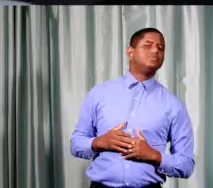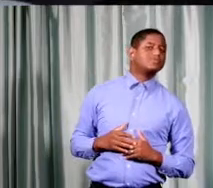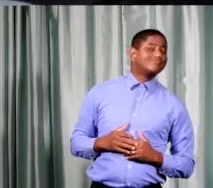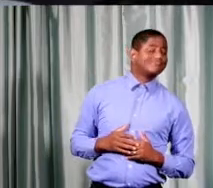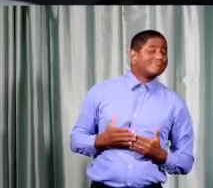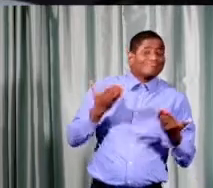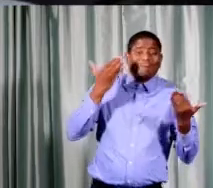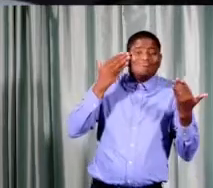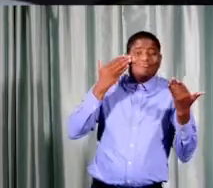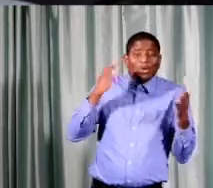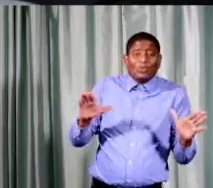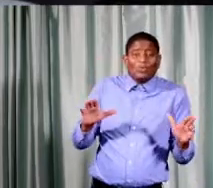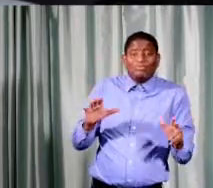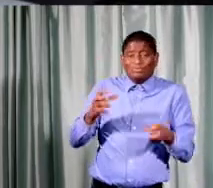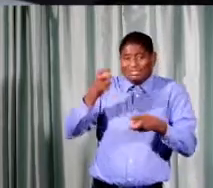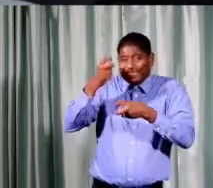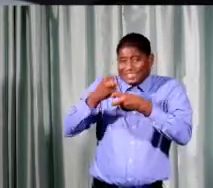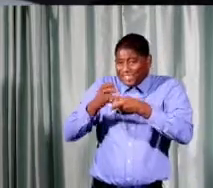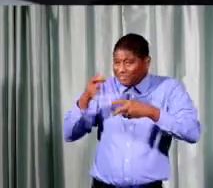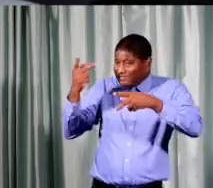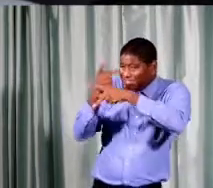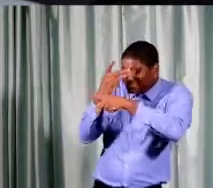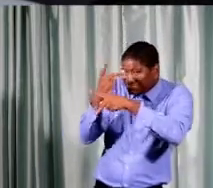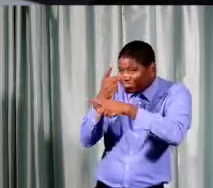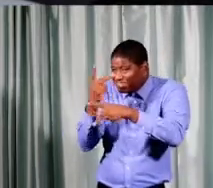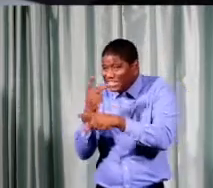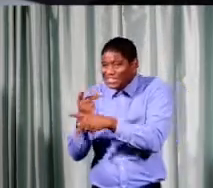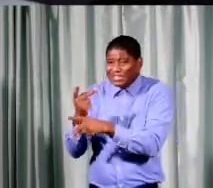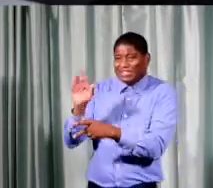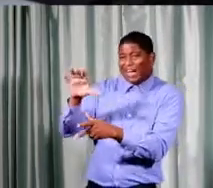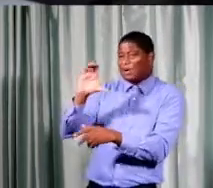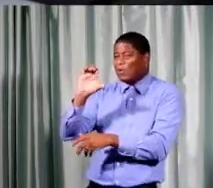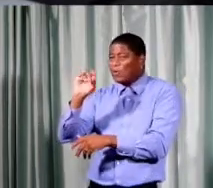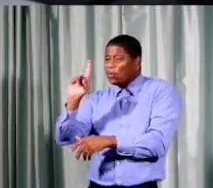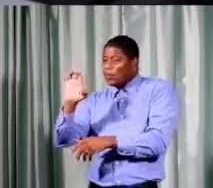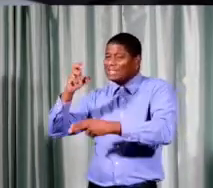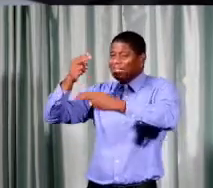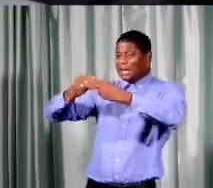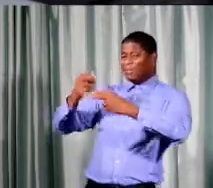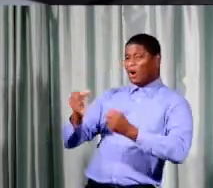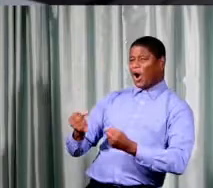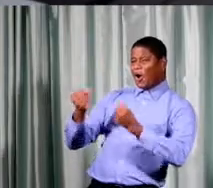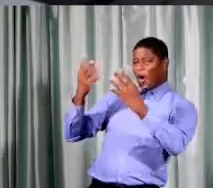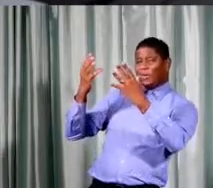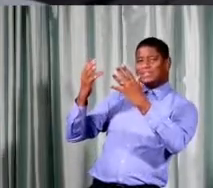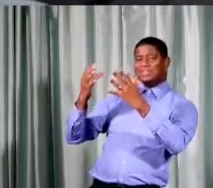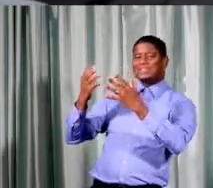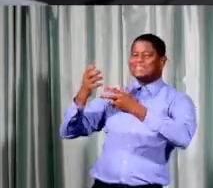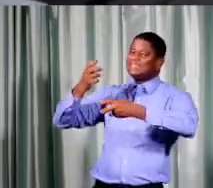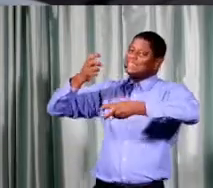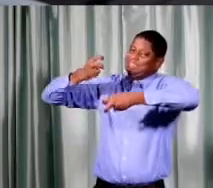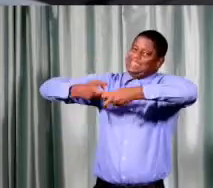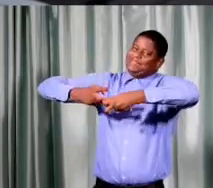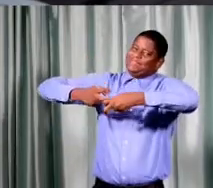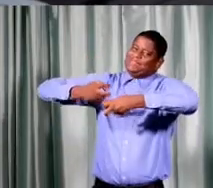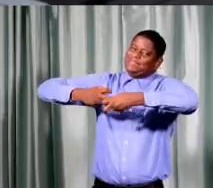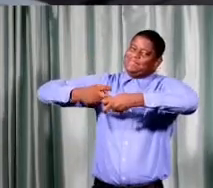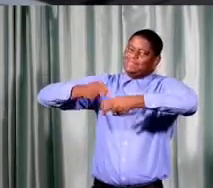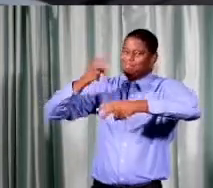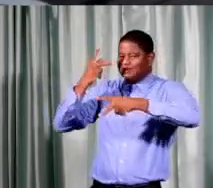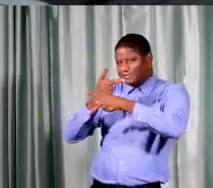You don't know. There is no way to objectively determine it. So, because of the monetary unit